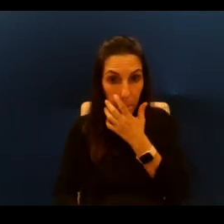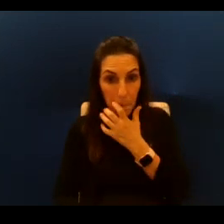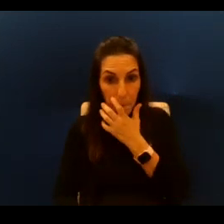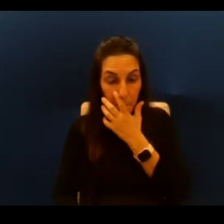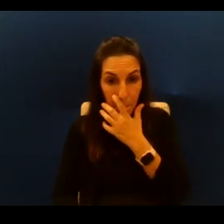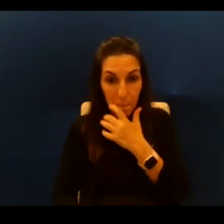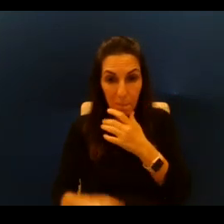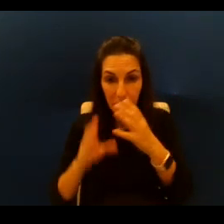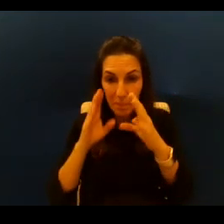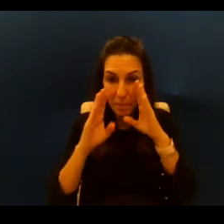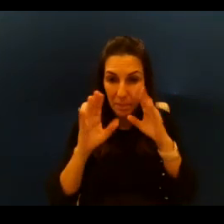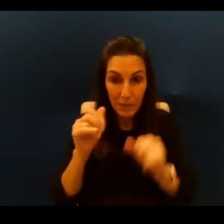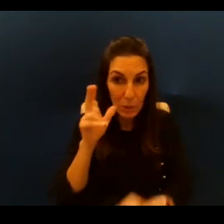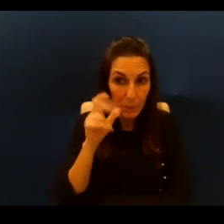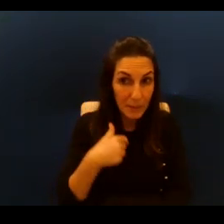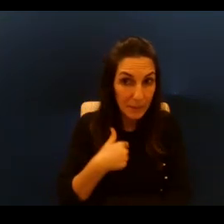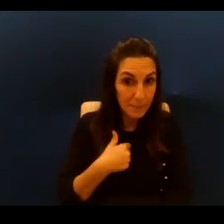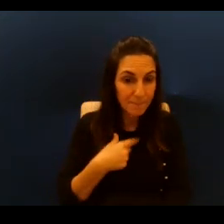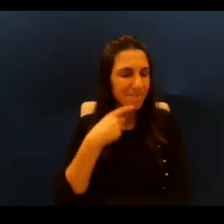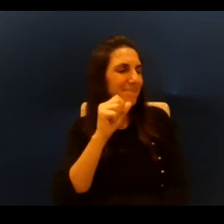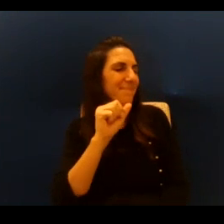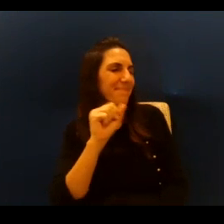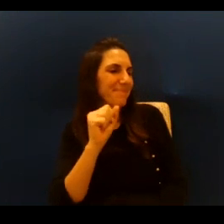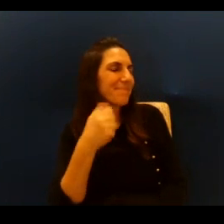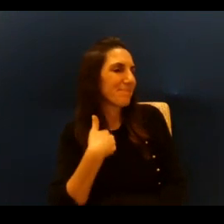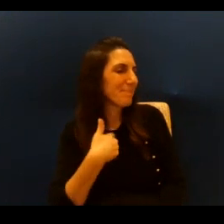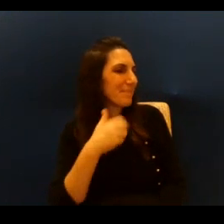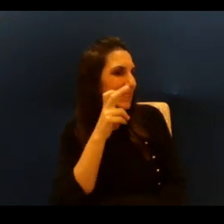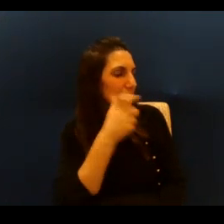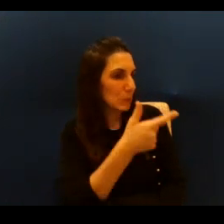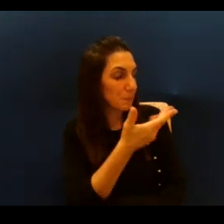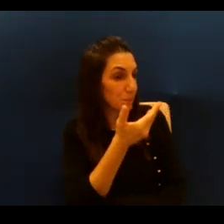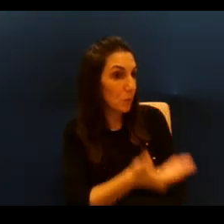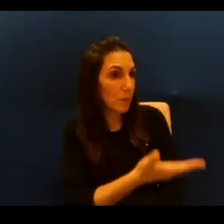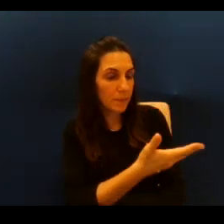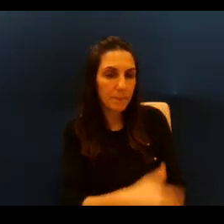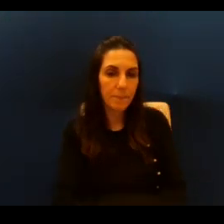Yeah, hi. Can you all hear me? Yes, we can. Excellent. Go ahead.